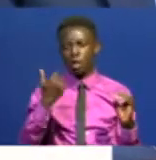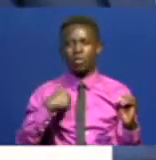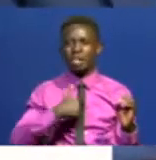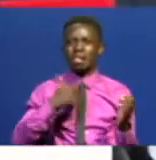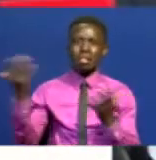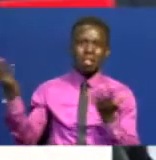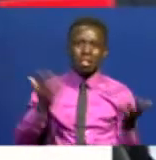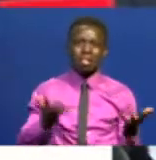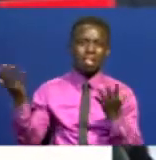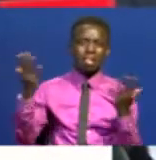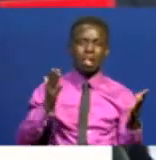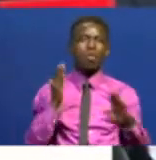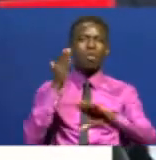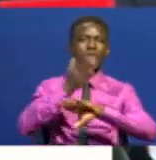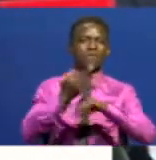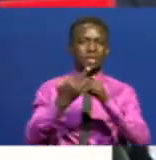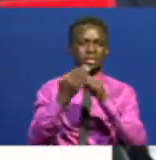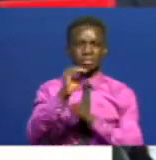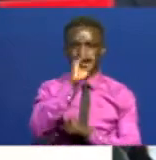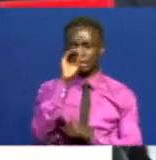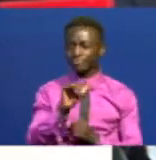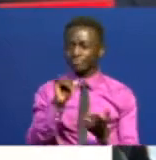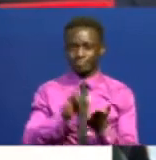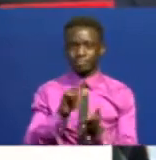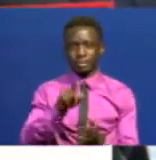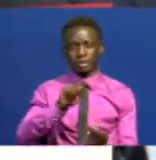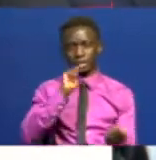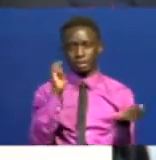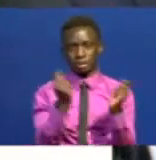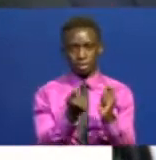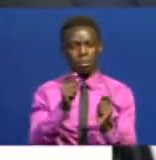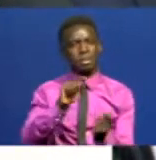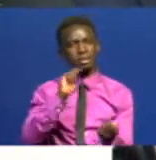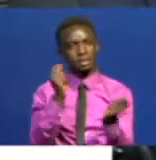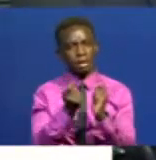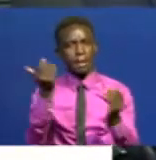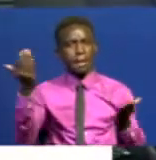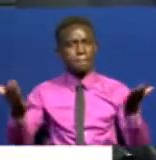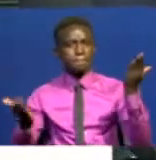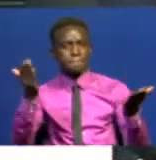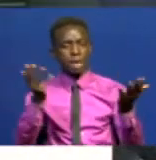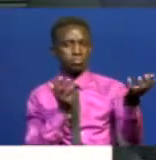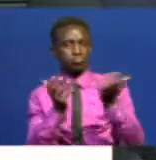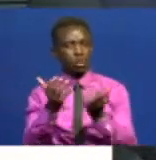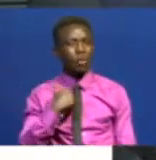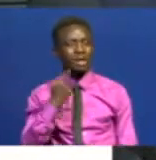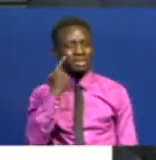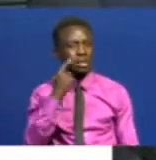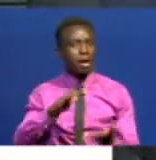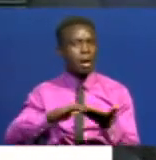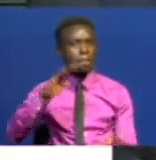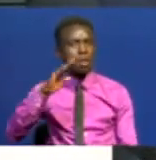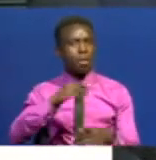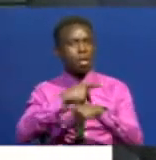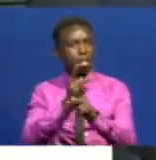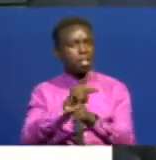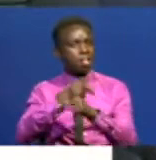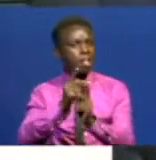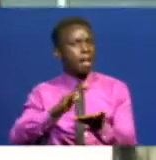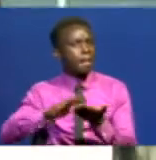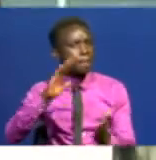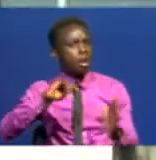We need to tilt that and change the balance of trade. We want to see more production within the